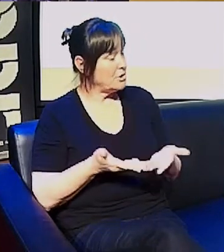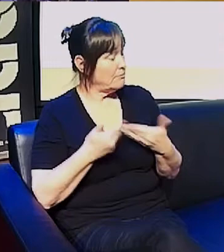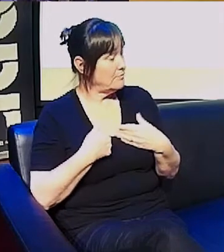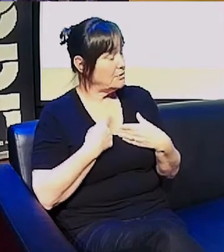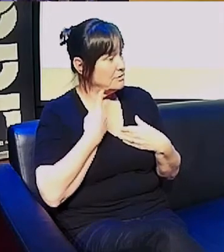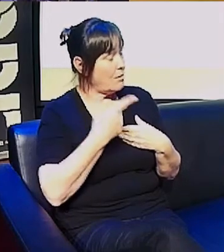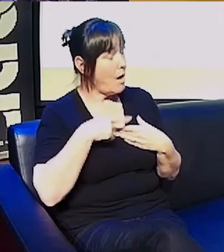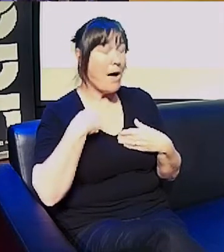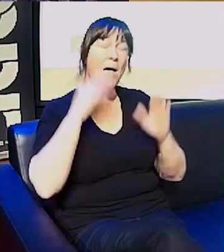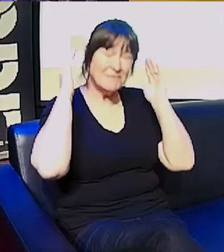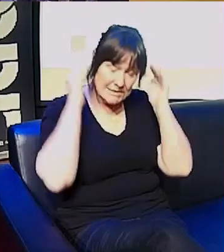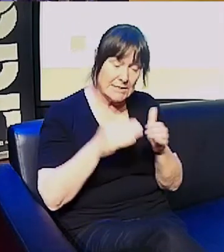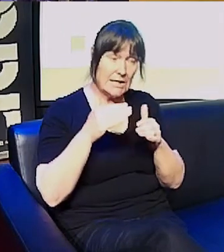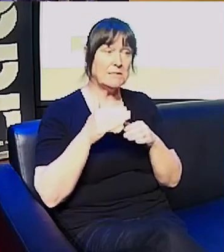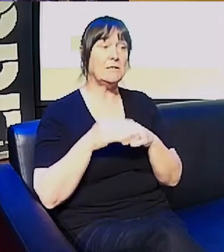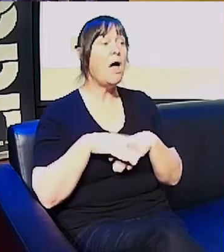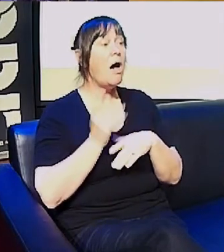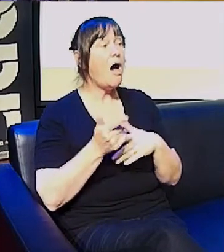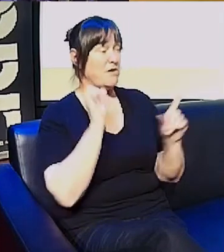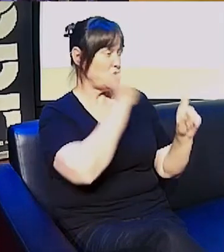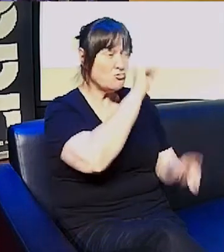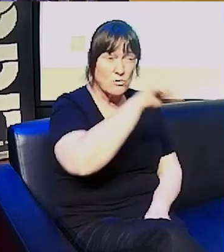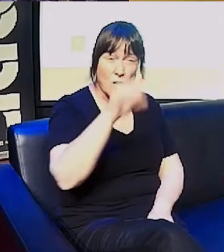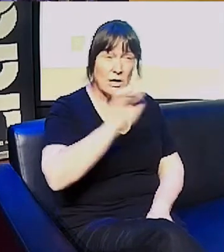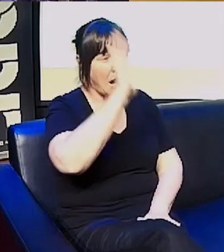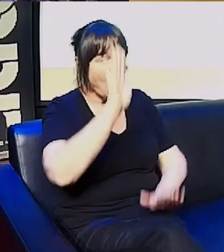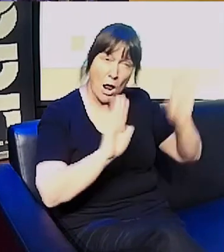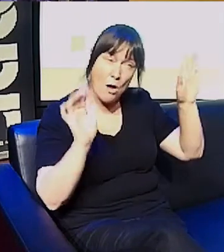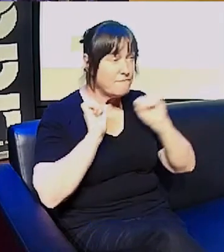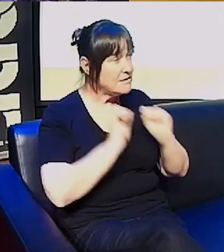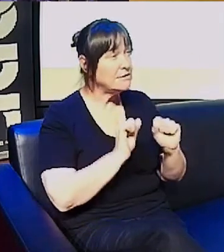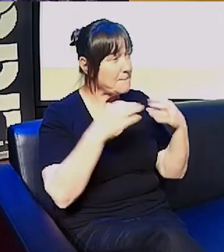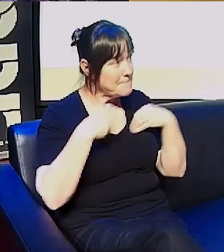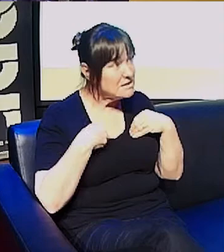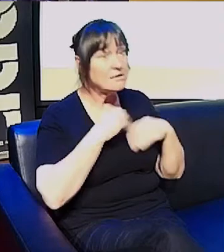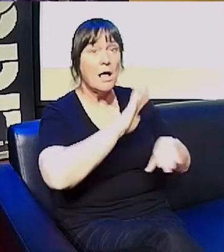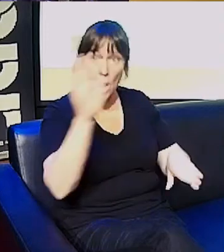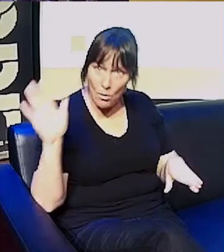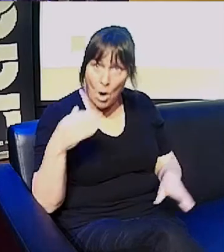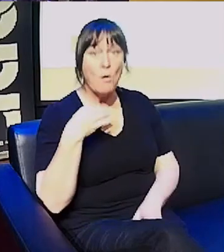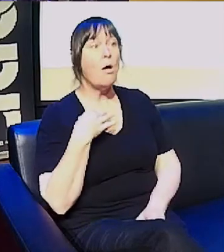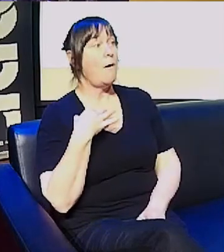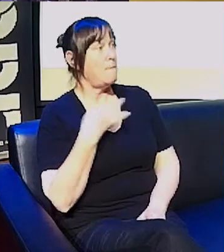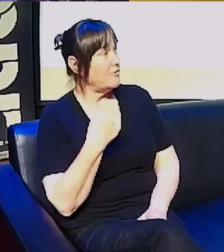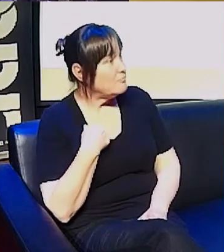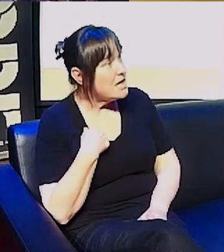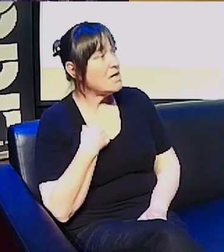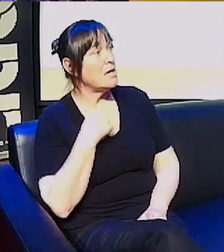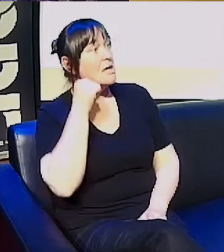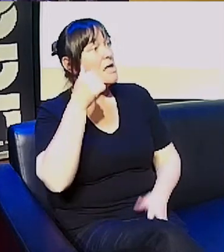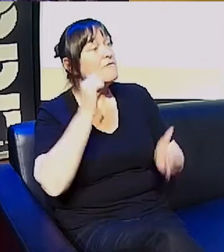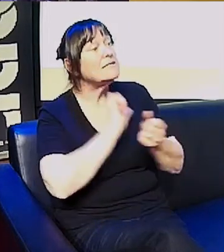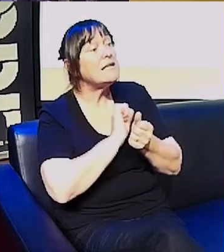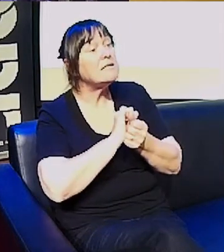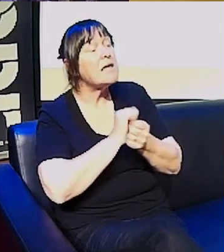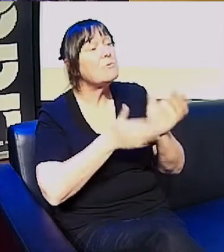absolutely dedicated. That's why I've been knocking on thousands of doors, that's why I've been visited hundreds of businesses, and that is why I am out at the markets every single Saturday